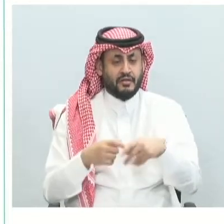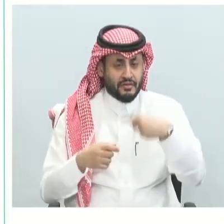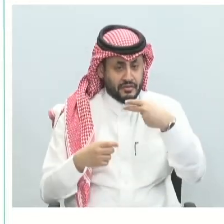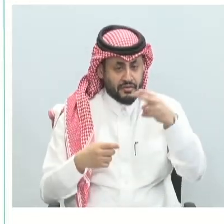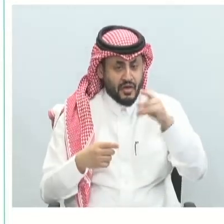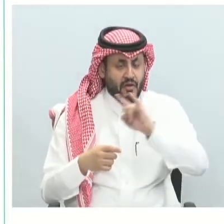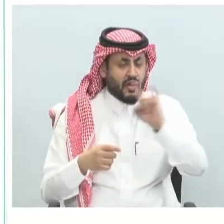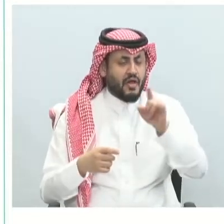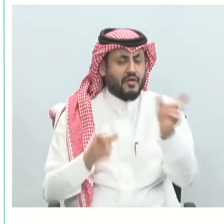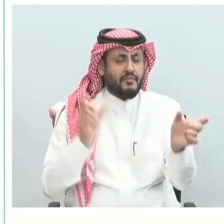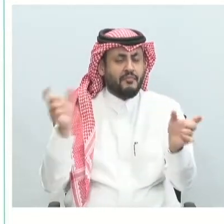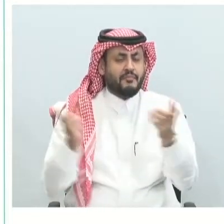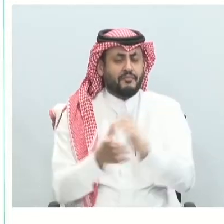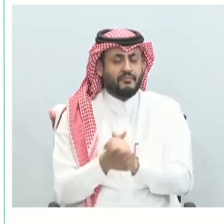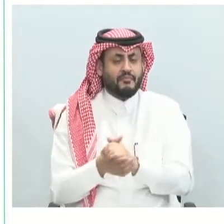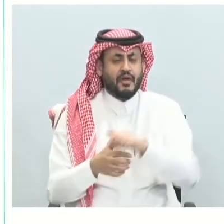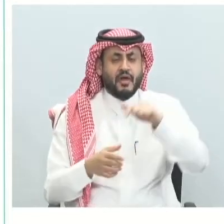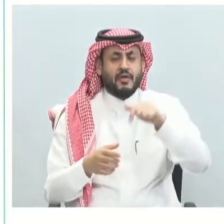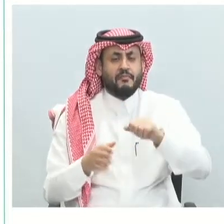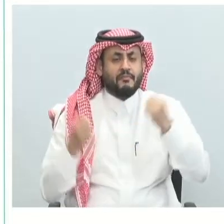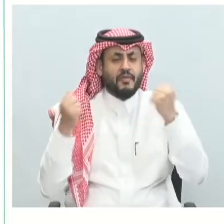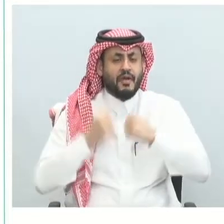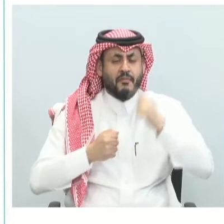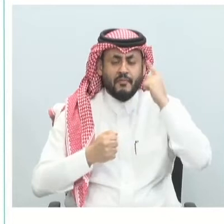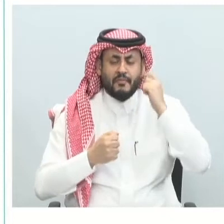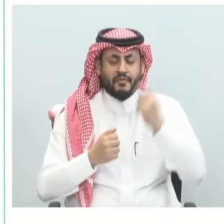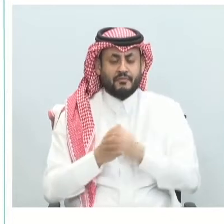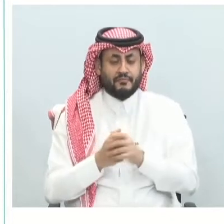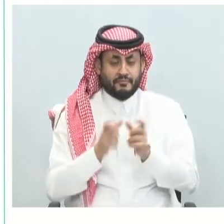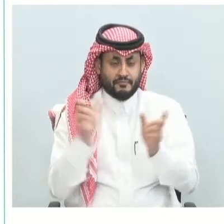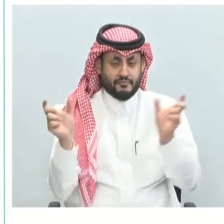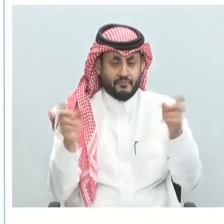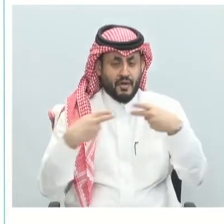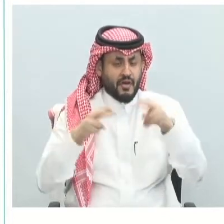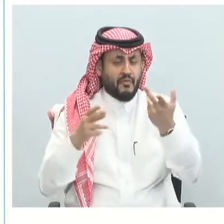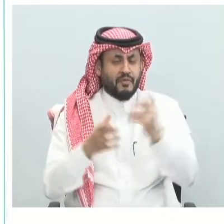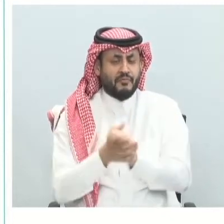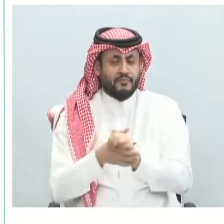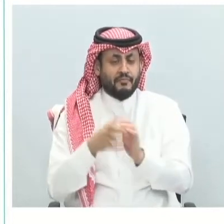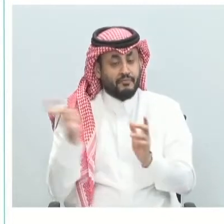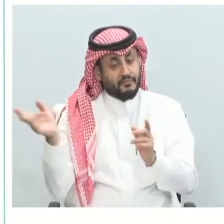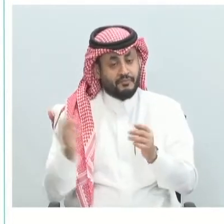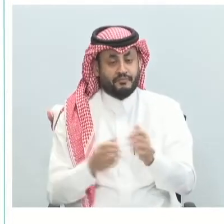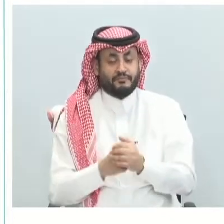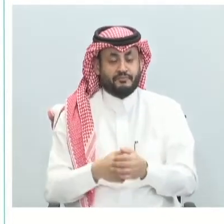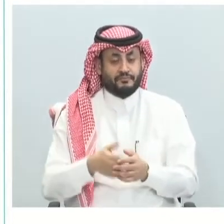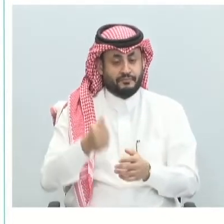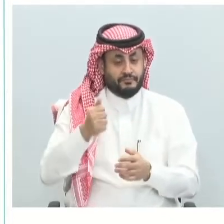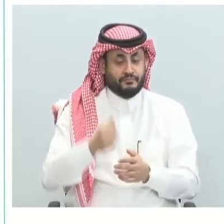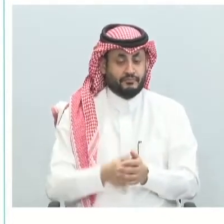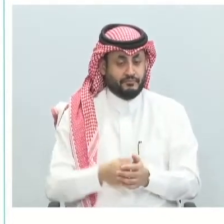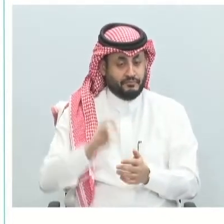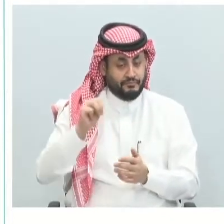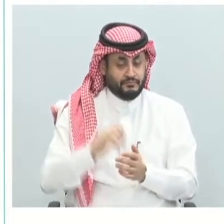think? Who is wearing black today? And he says what? I am or I am not? I am. Excellent. Yes.